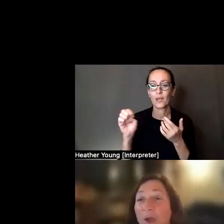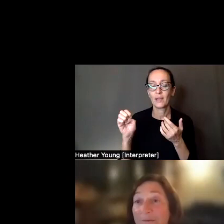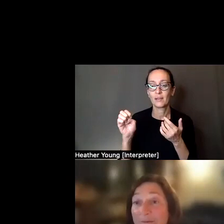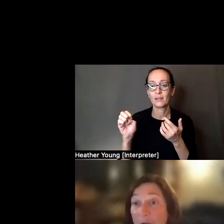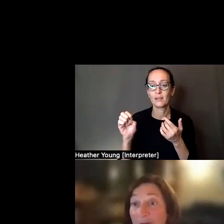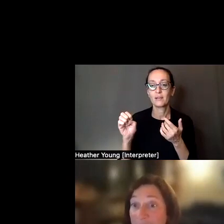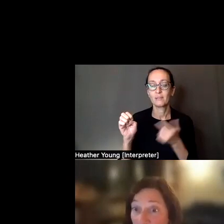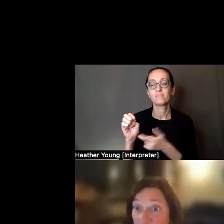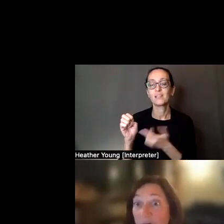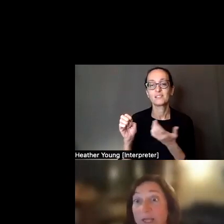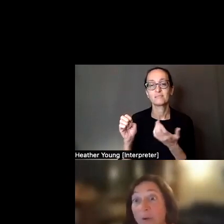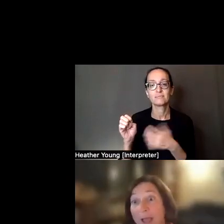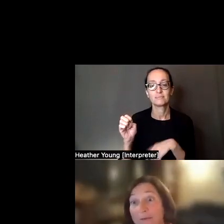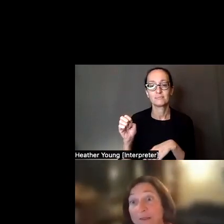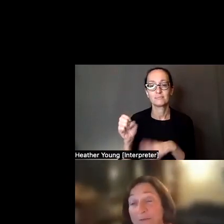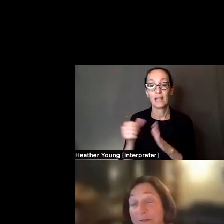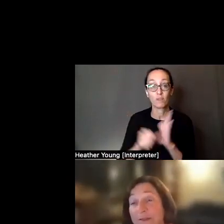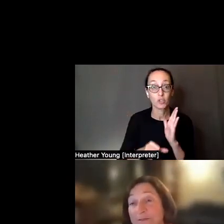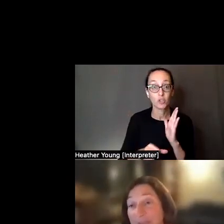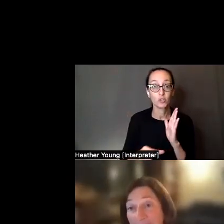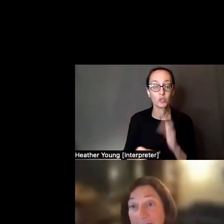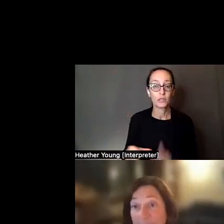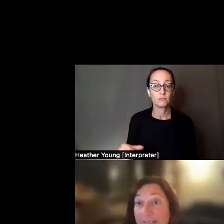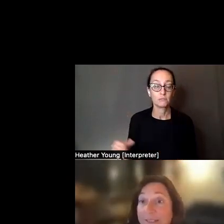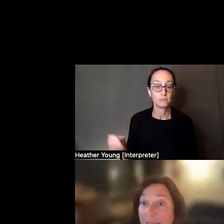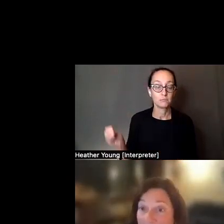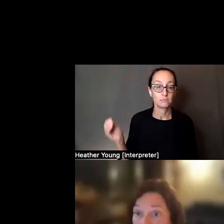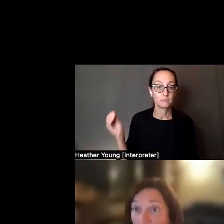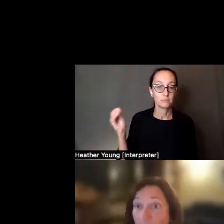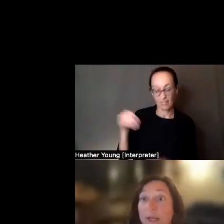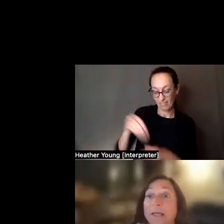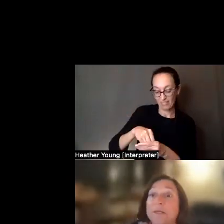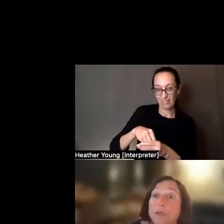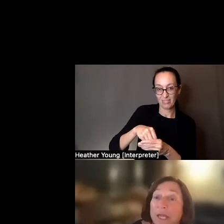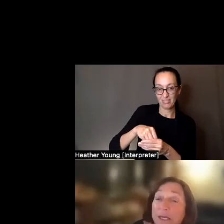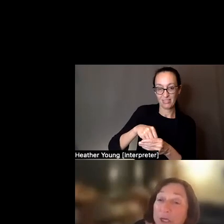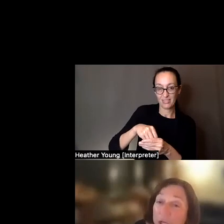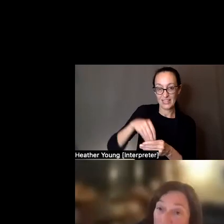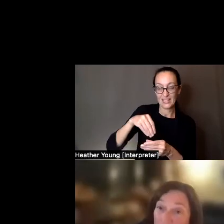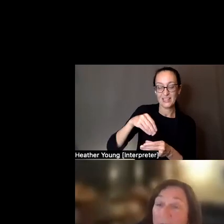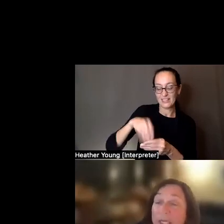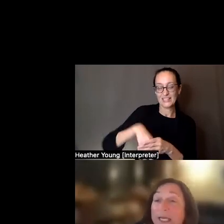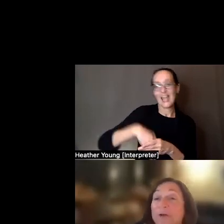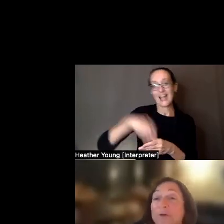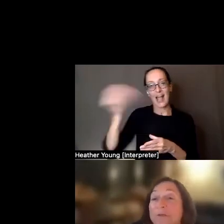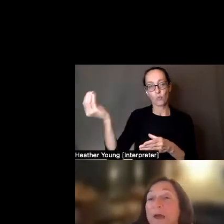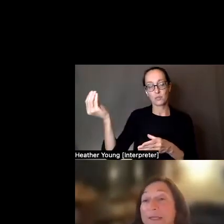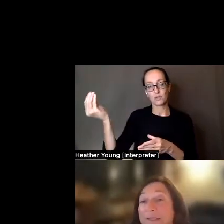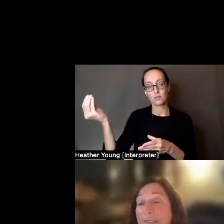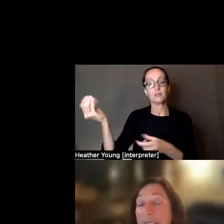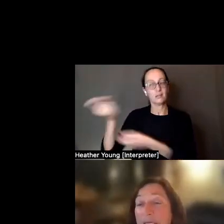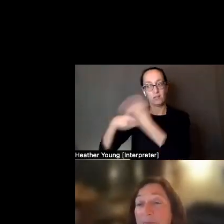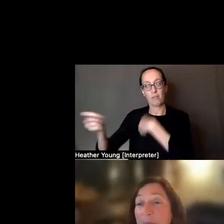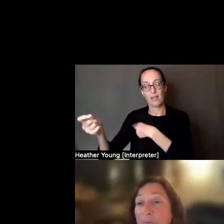you have a surgery and you have the failed device taken out and a new internal